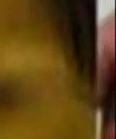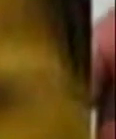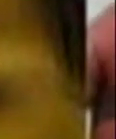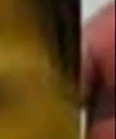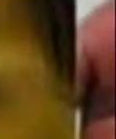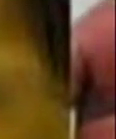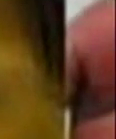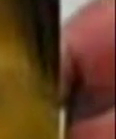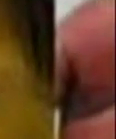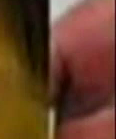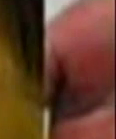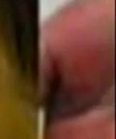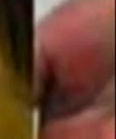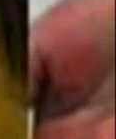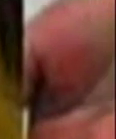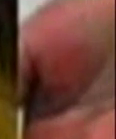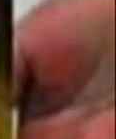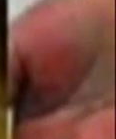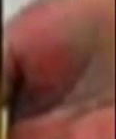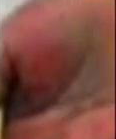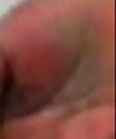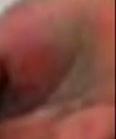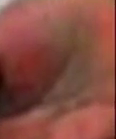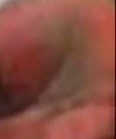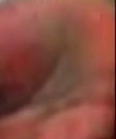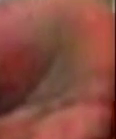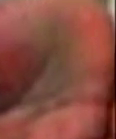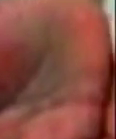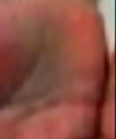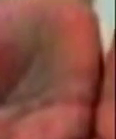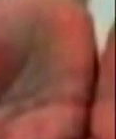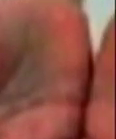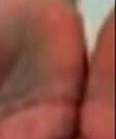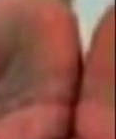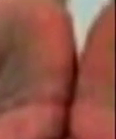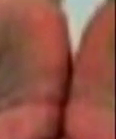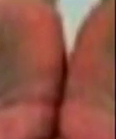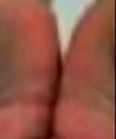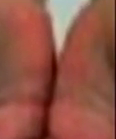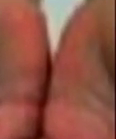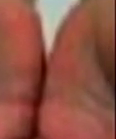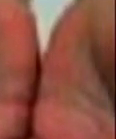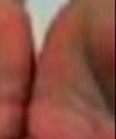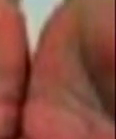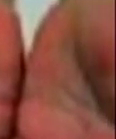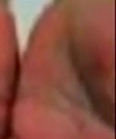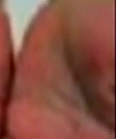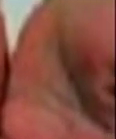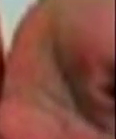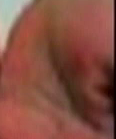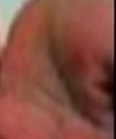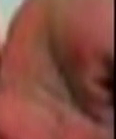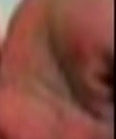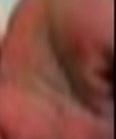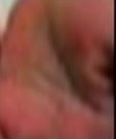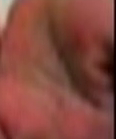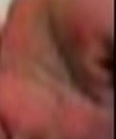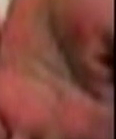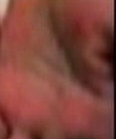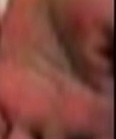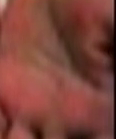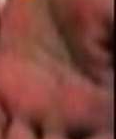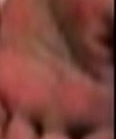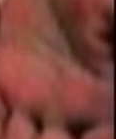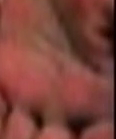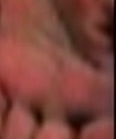Paul said MIS-C is a multi-systems disease, which affects the lungs, heart, and brain in children. While some children